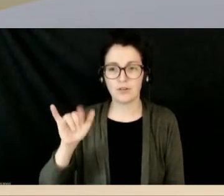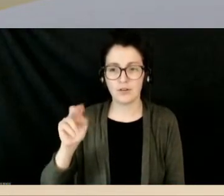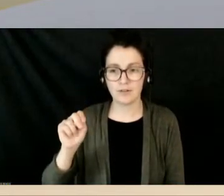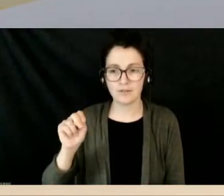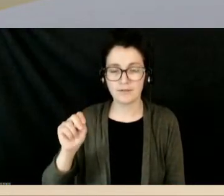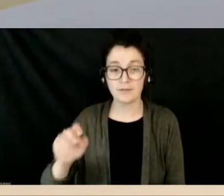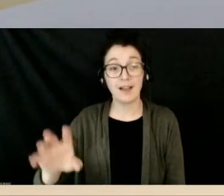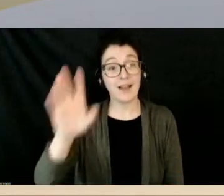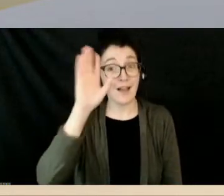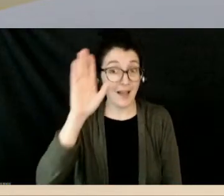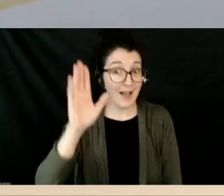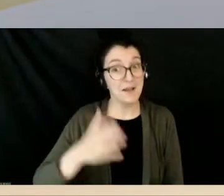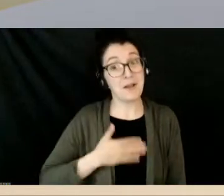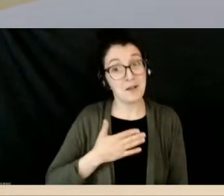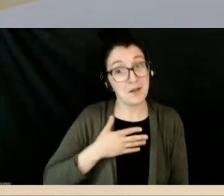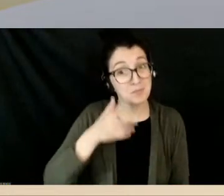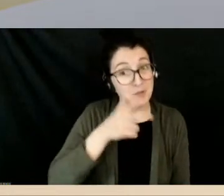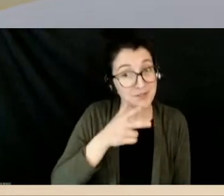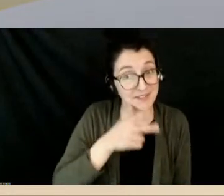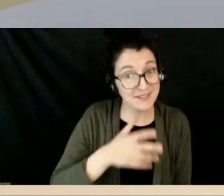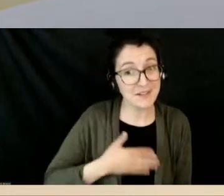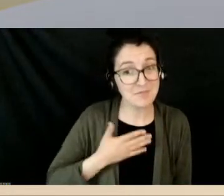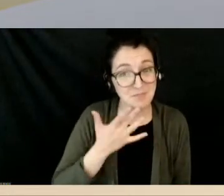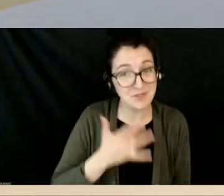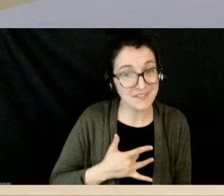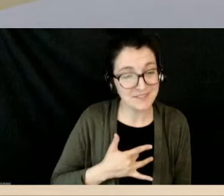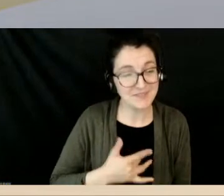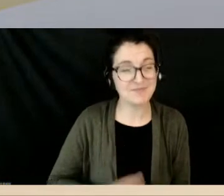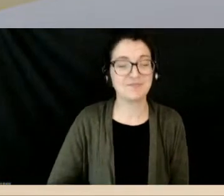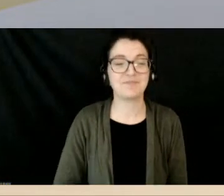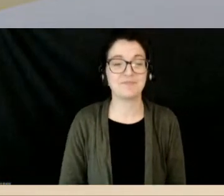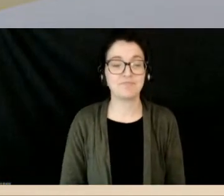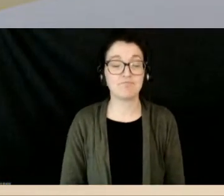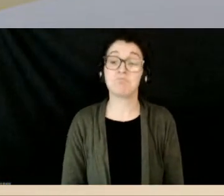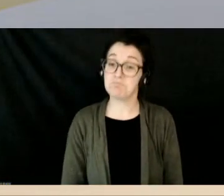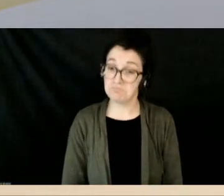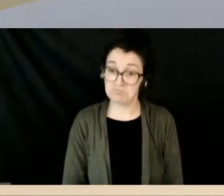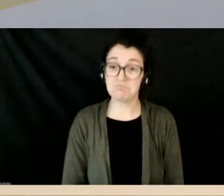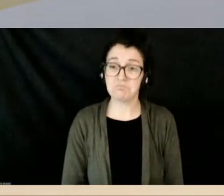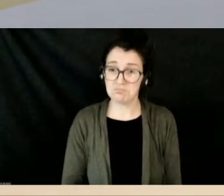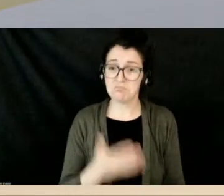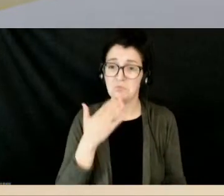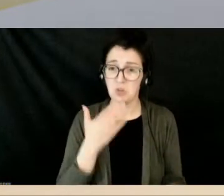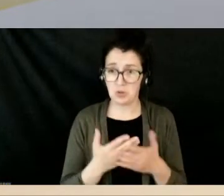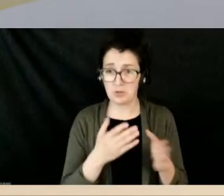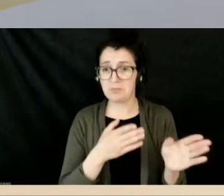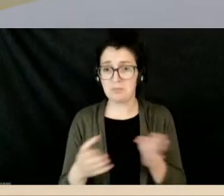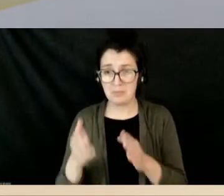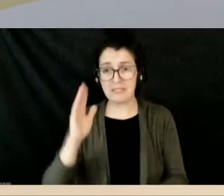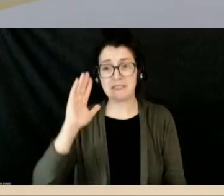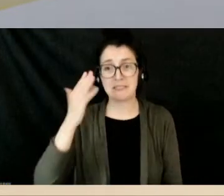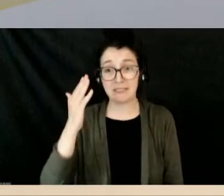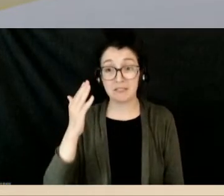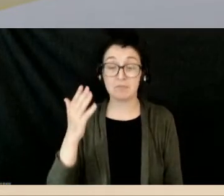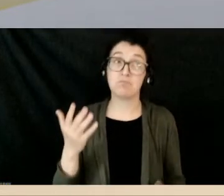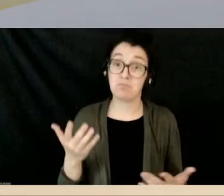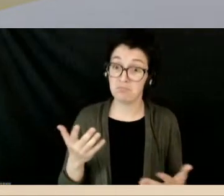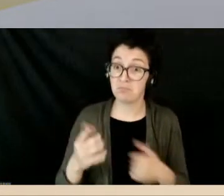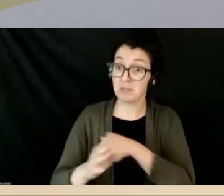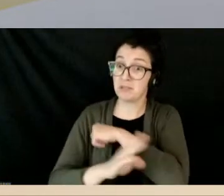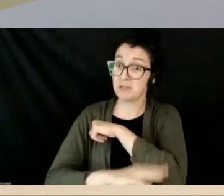Morrison. Obviously, great plan. The thought of going back to normal by